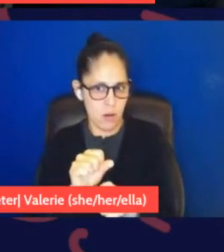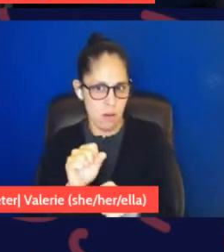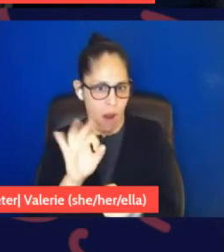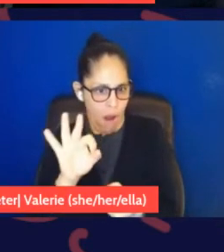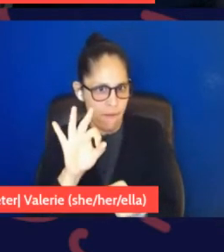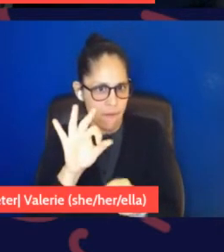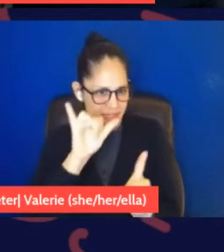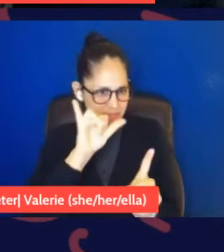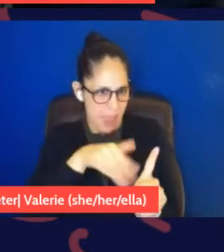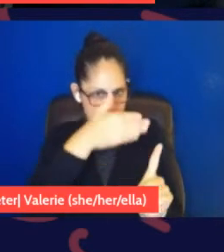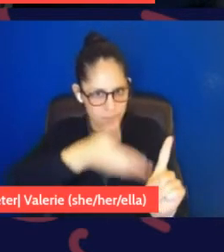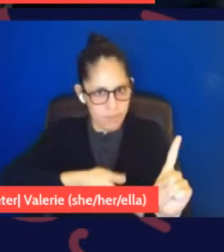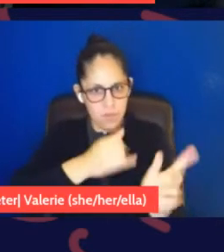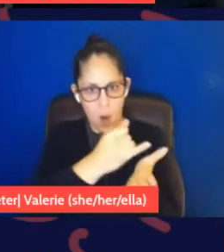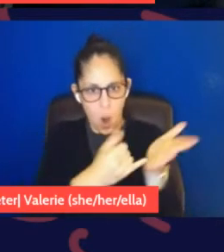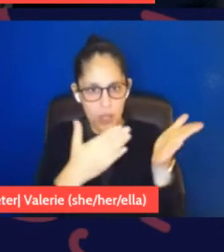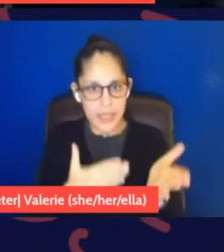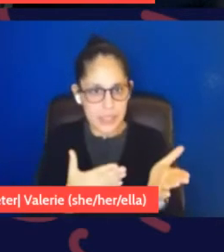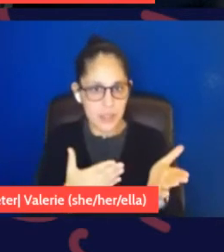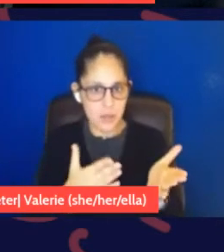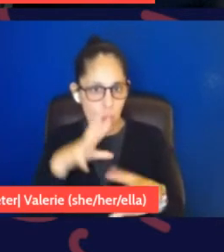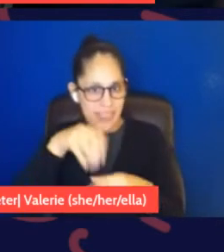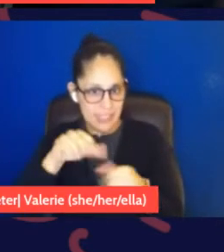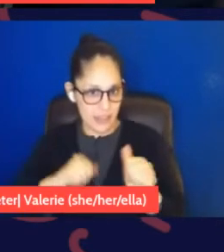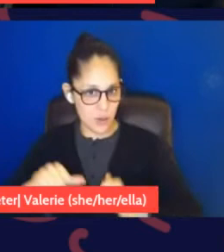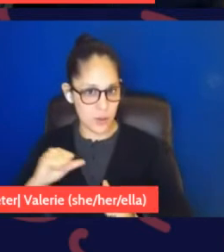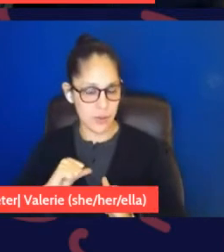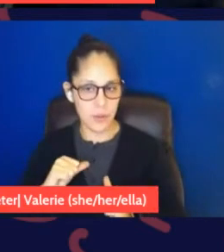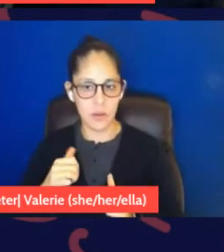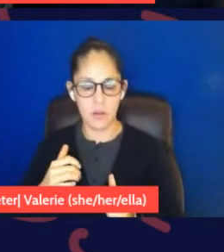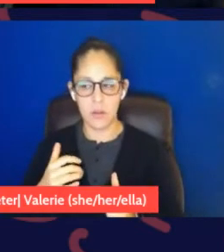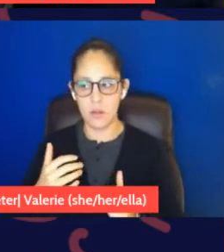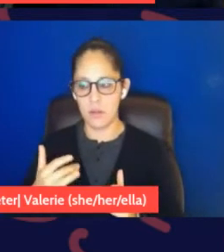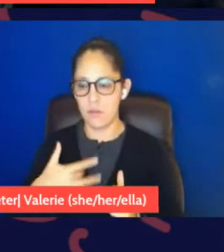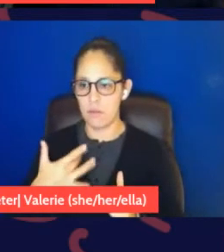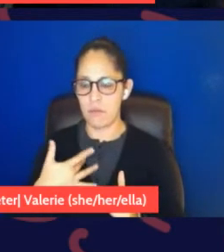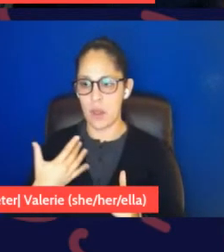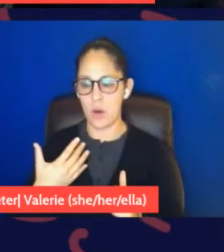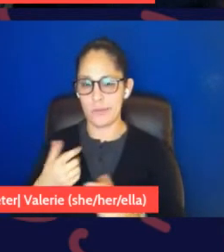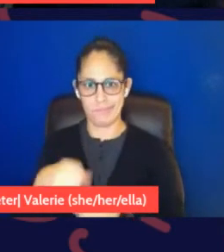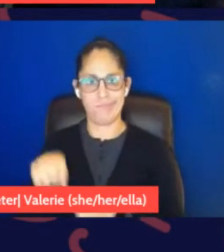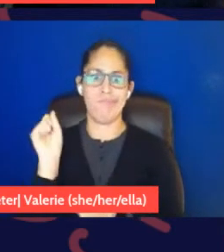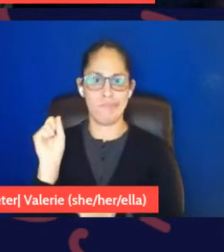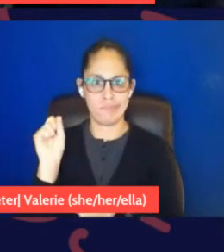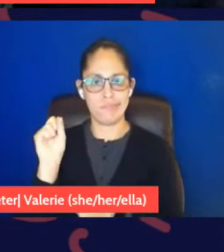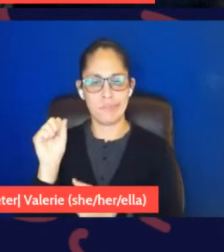a theater artist. I was struck by the Jesus's